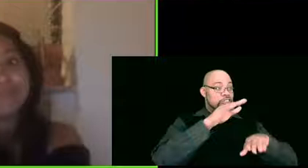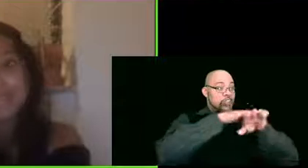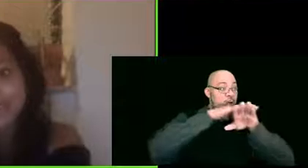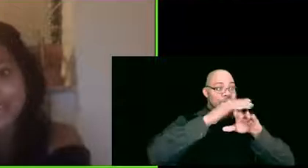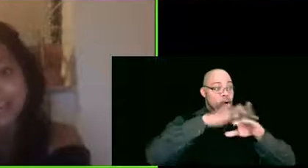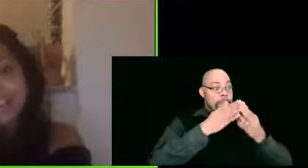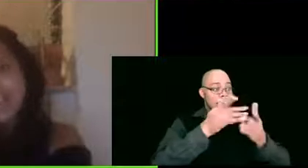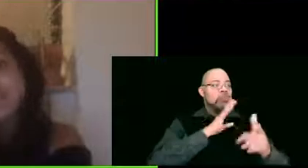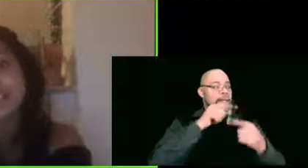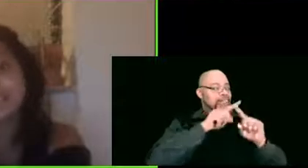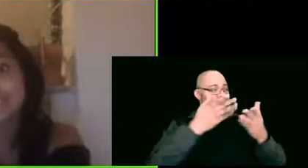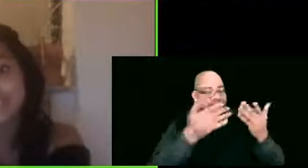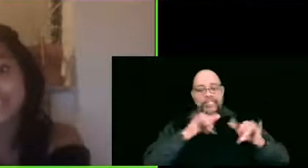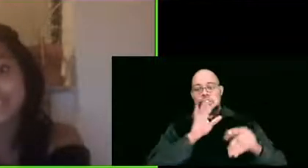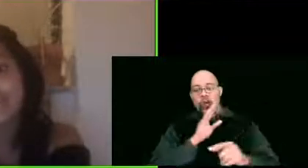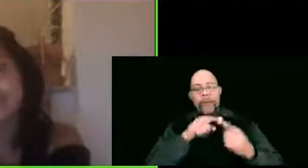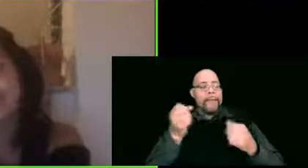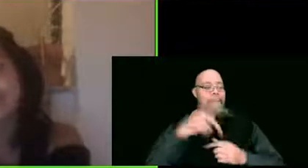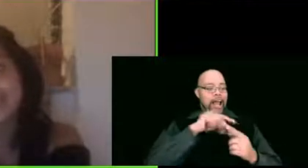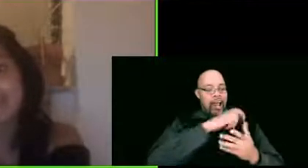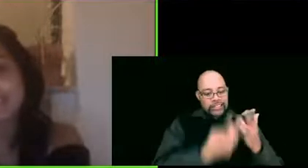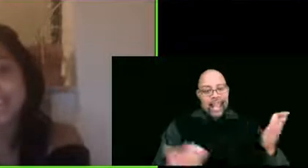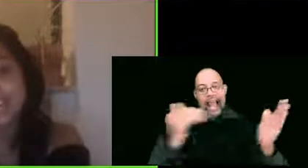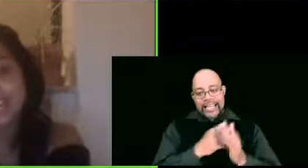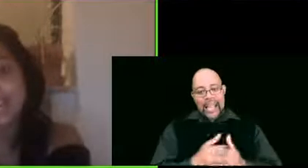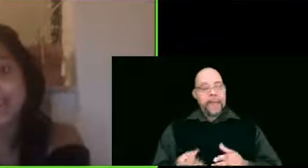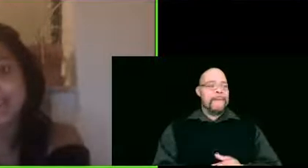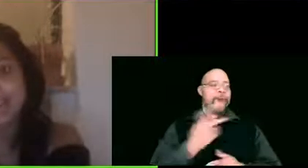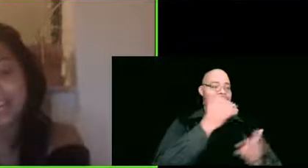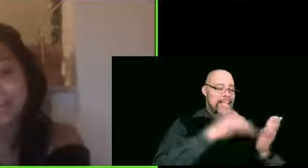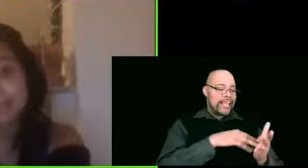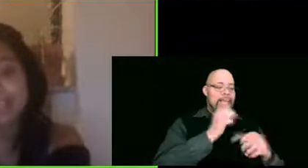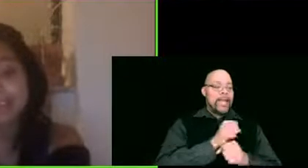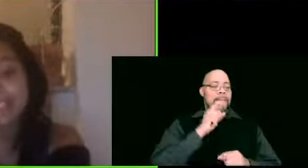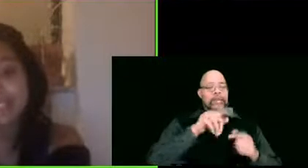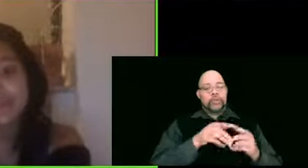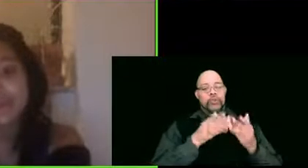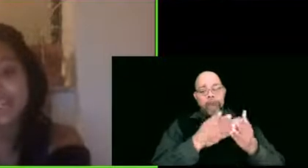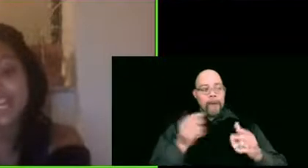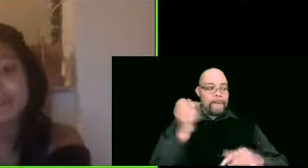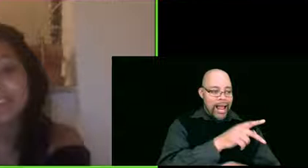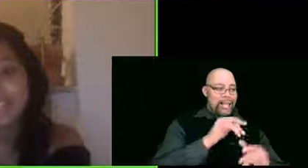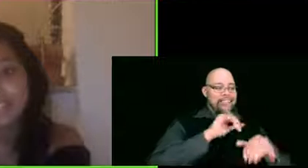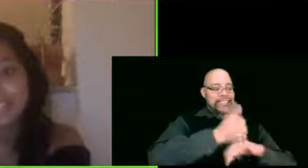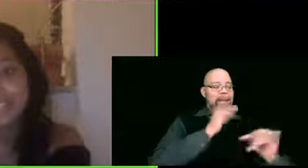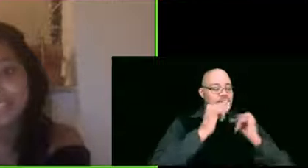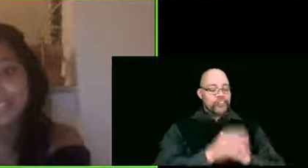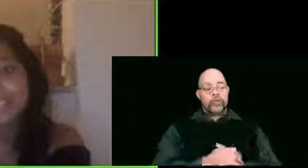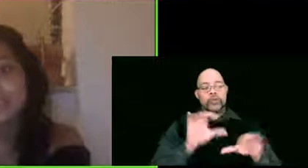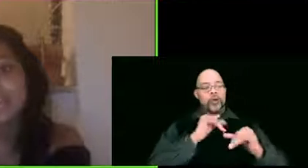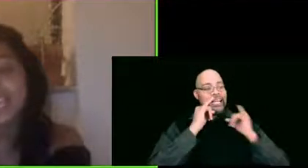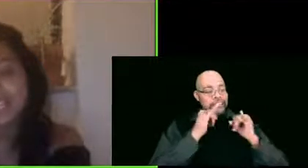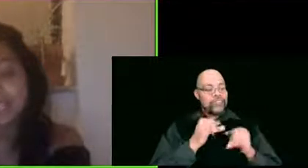still talking about it, filming the different things. Then you're going back down for another dive, coming back up, getting back to shore, setting up for